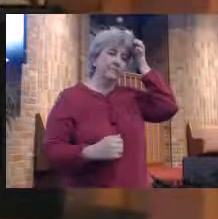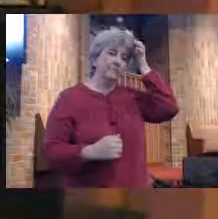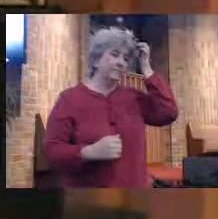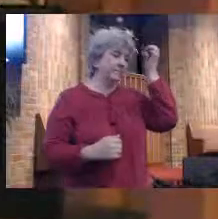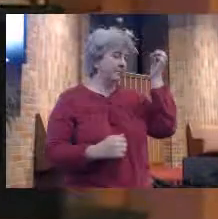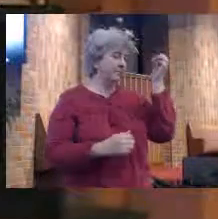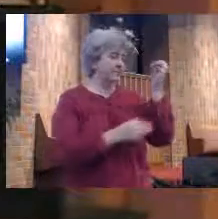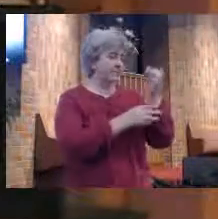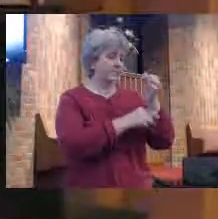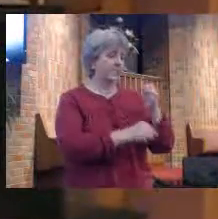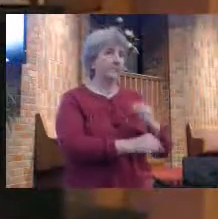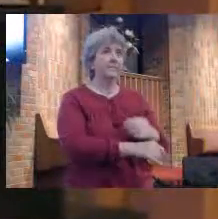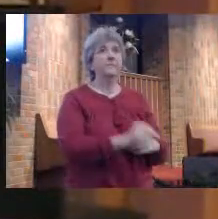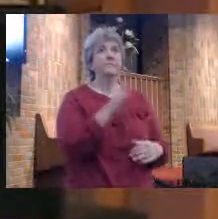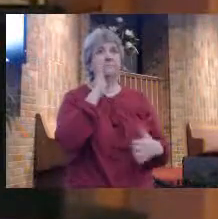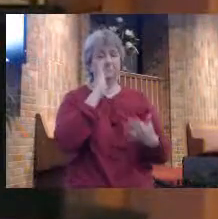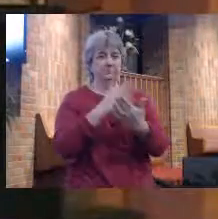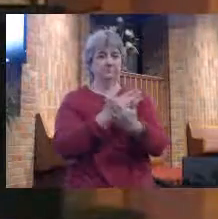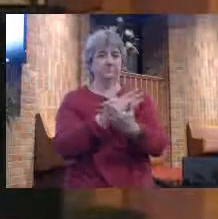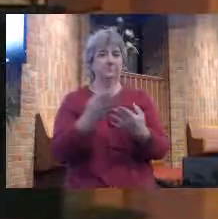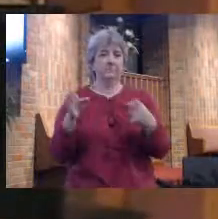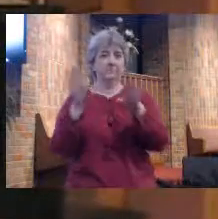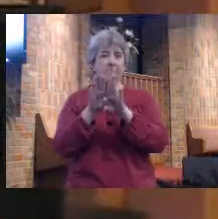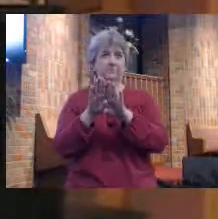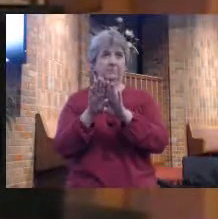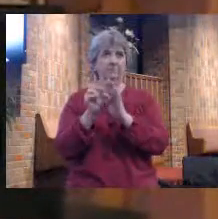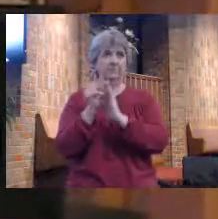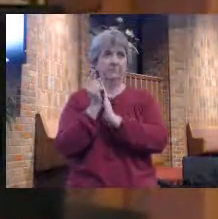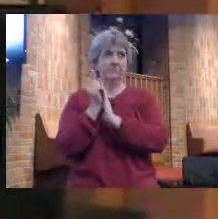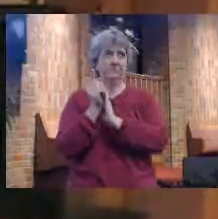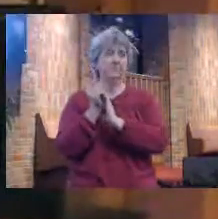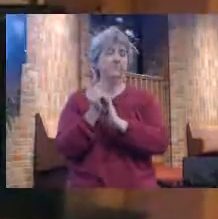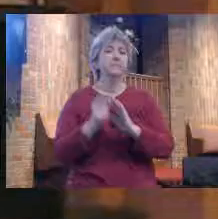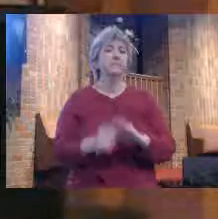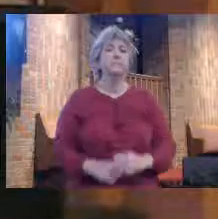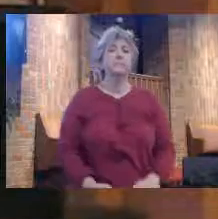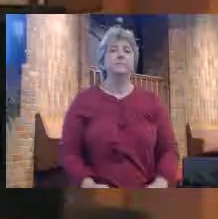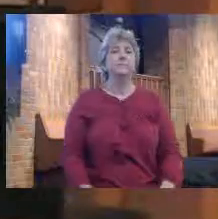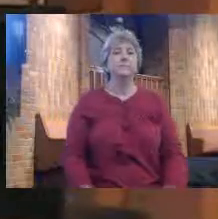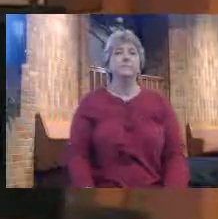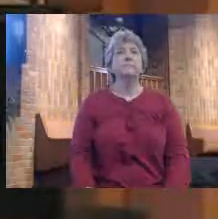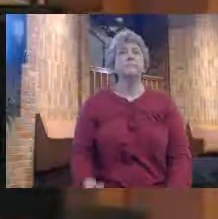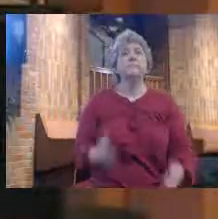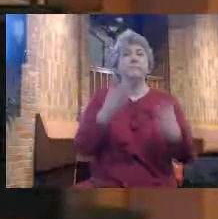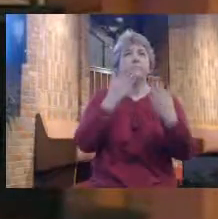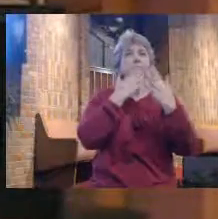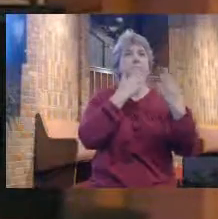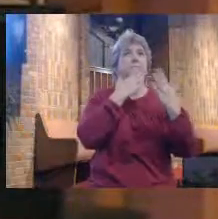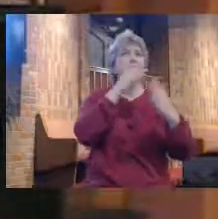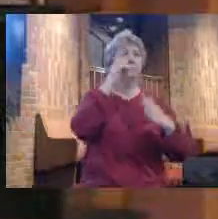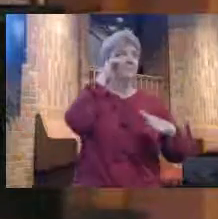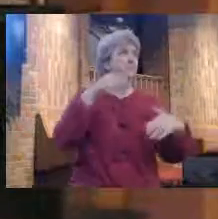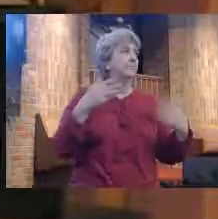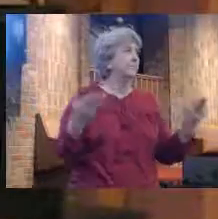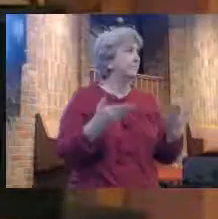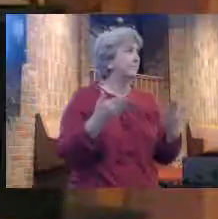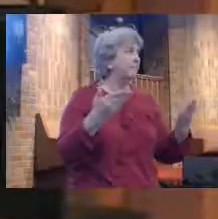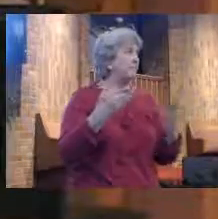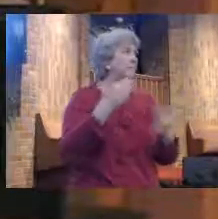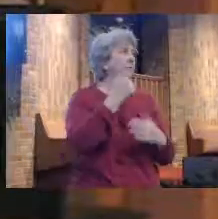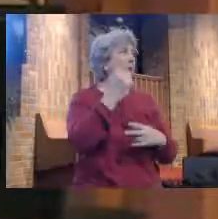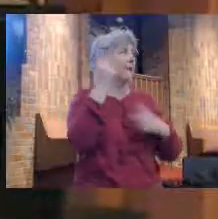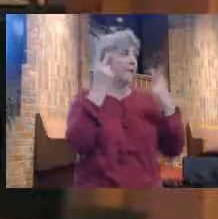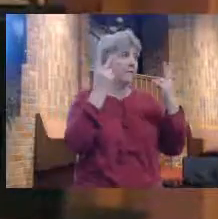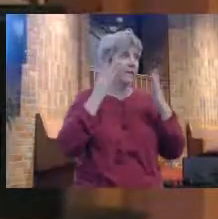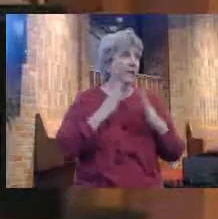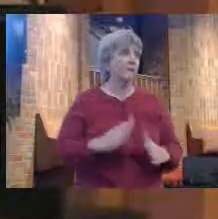Will be our closing song in a moment. 144, we'll do the first, third, and fourth stanzas. We thank you for being here this morning. If you're visiting with us, hope you'll come